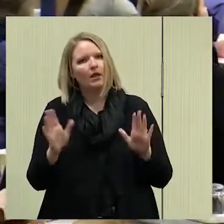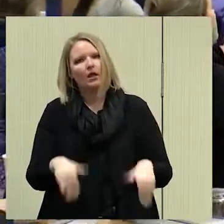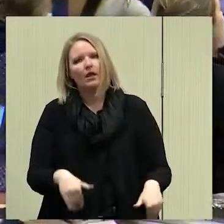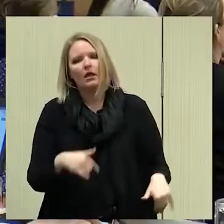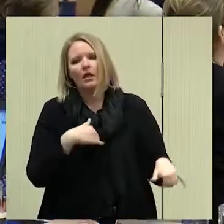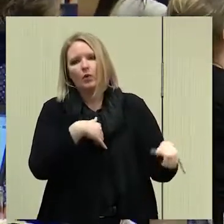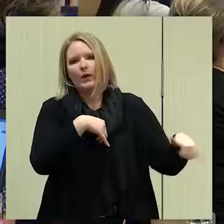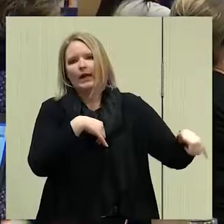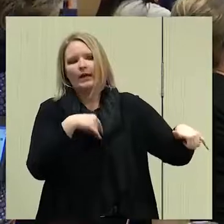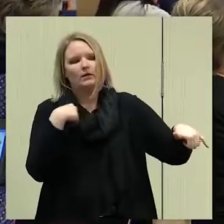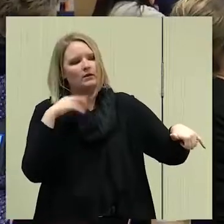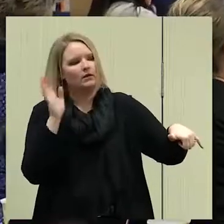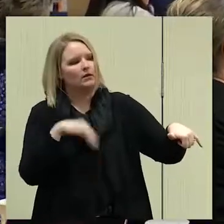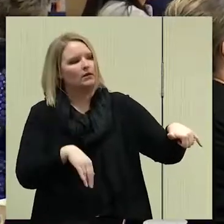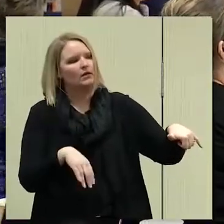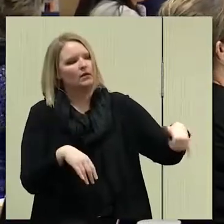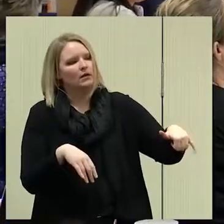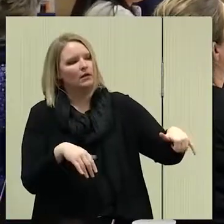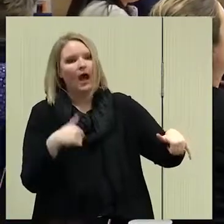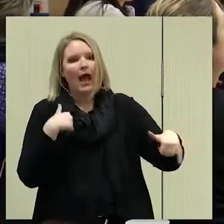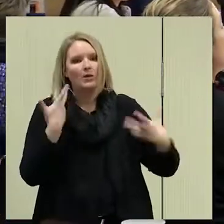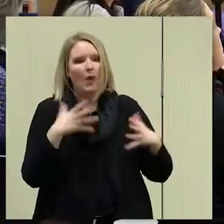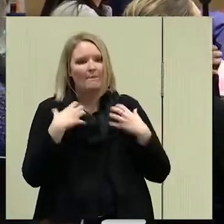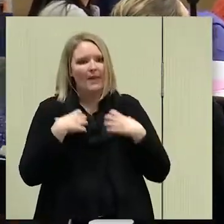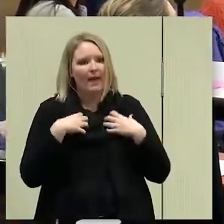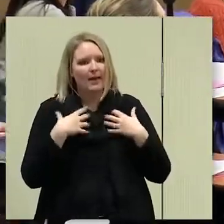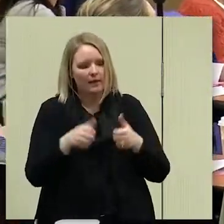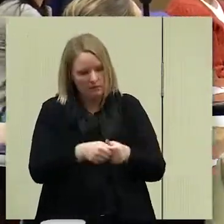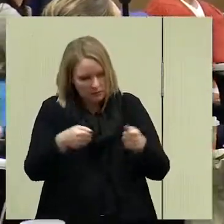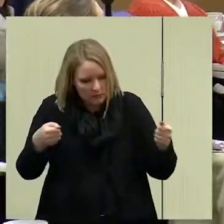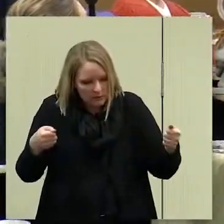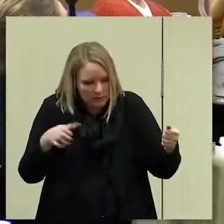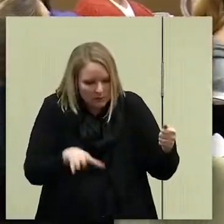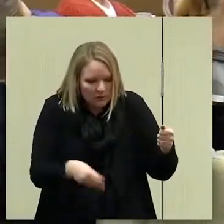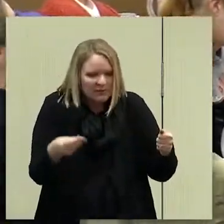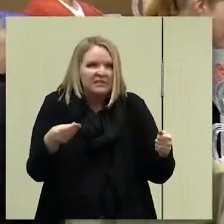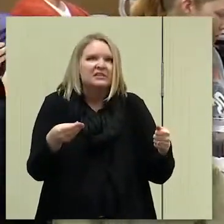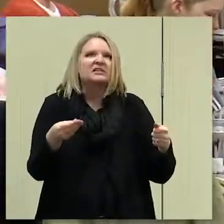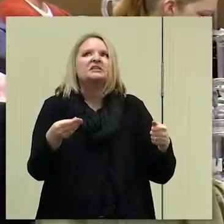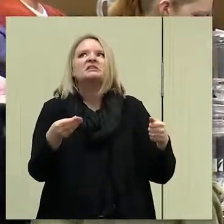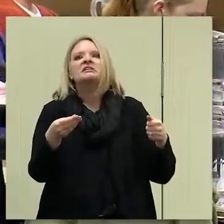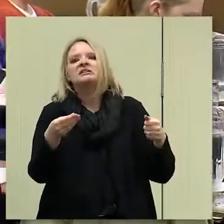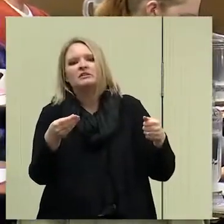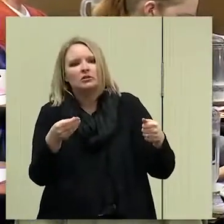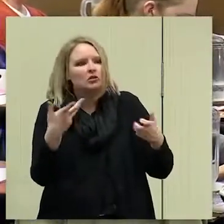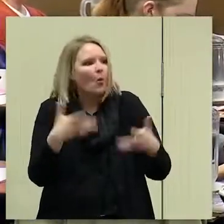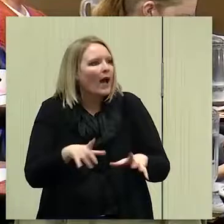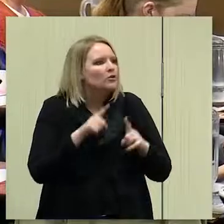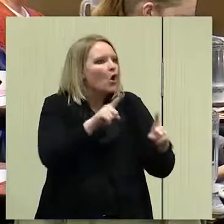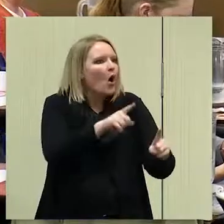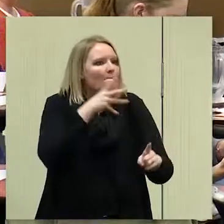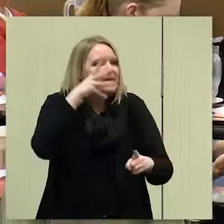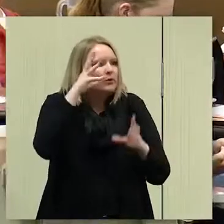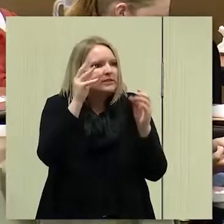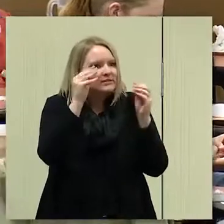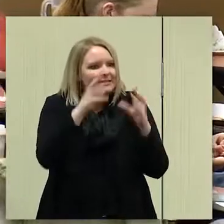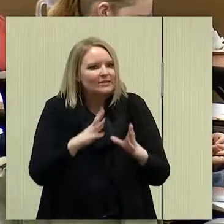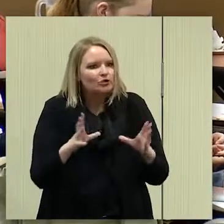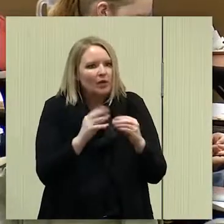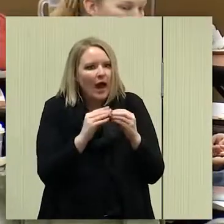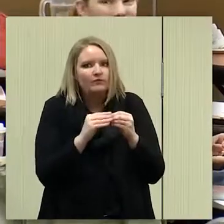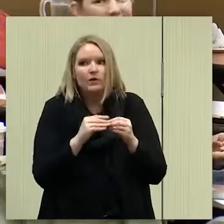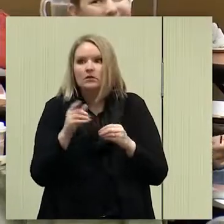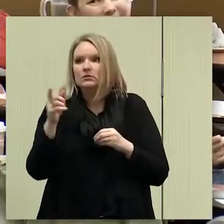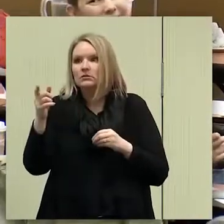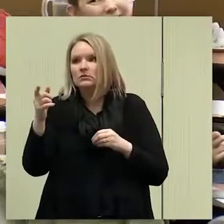phone calls. You don't want to open the backpack. You don't want to engage with that teacher. You're not going to show it. You don't want to go to parent-teacher conferences. Well, I'll go, but you're not going to